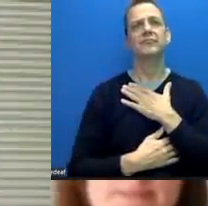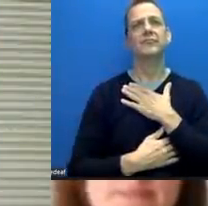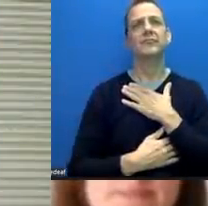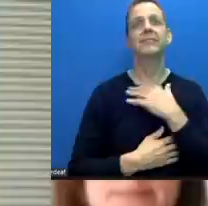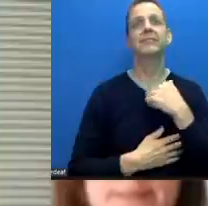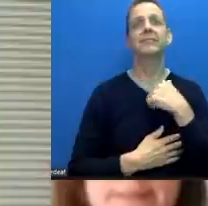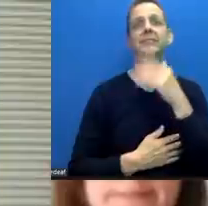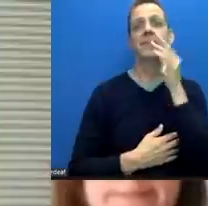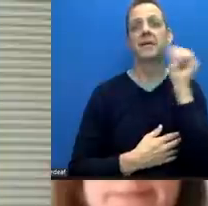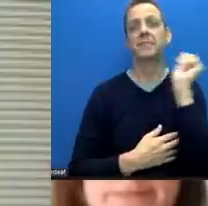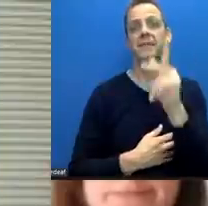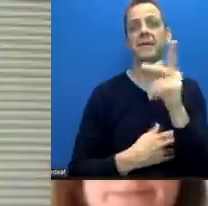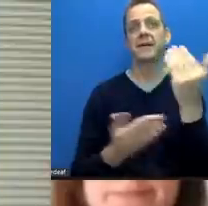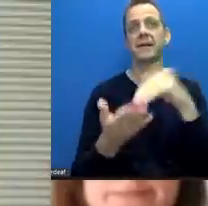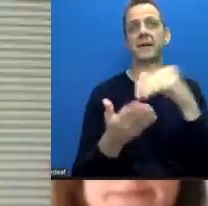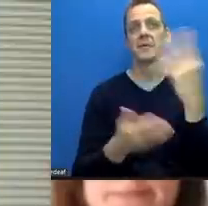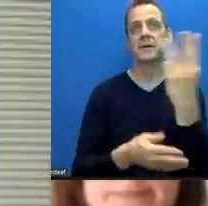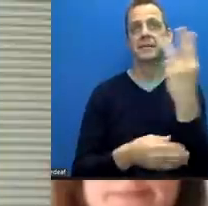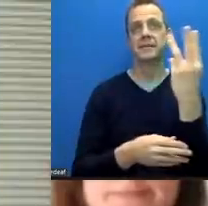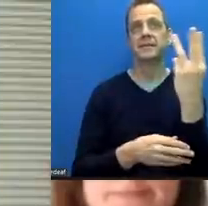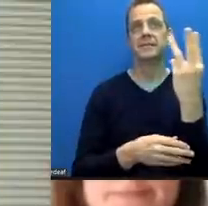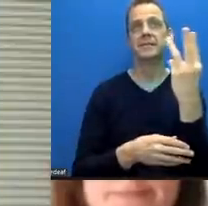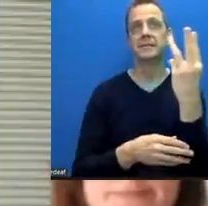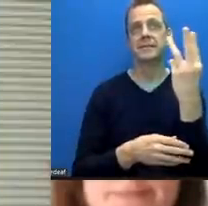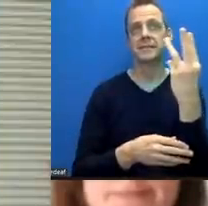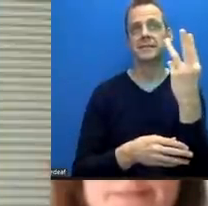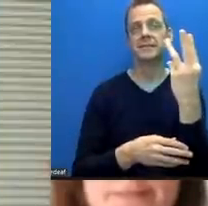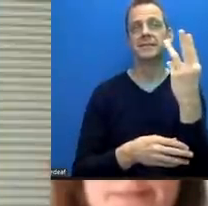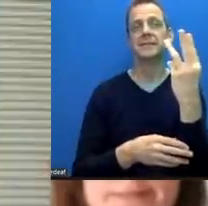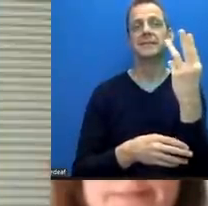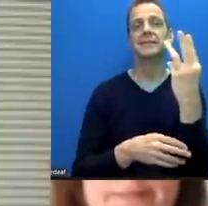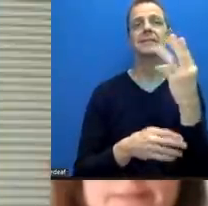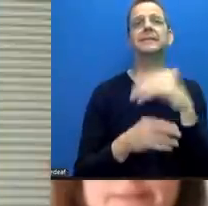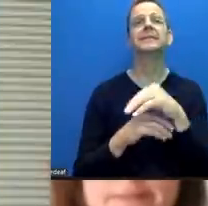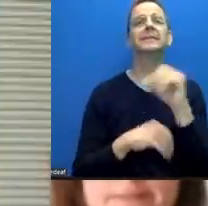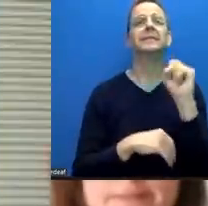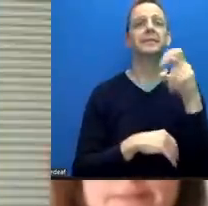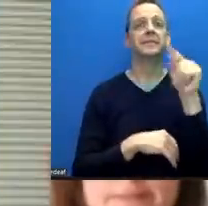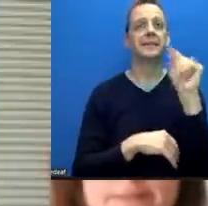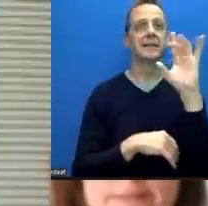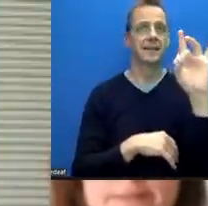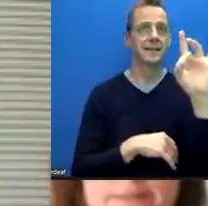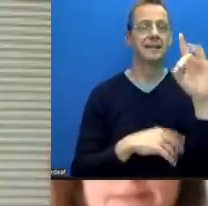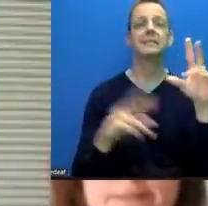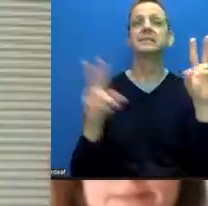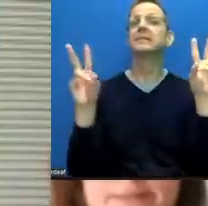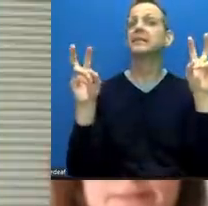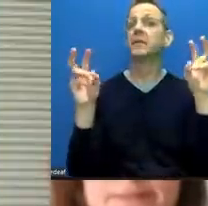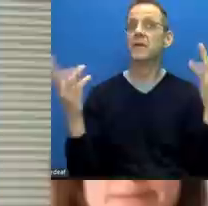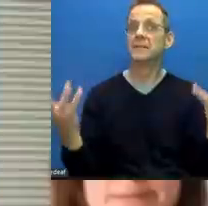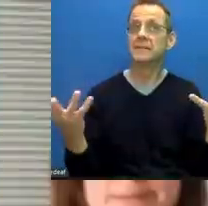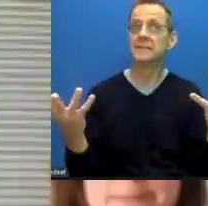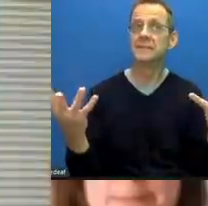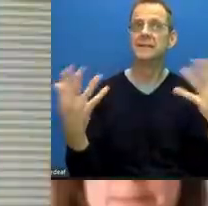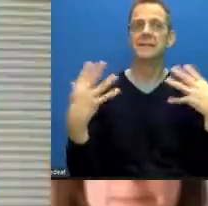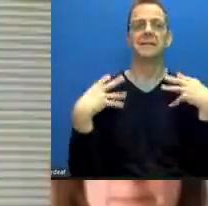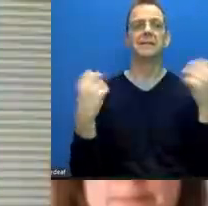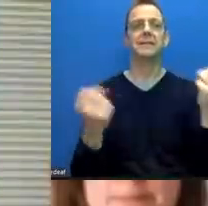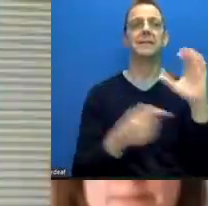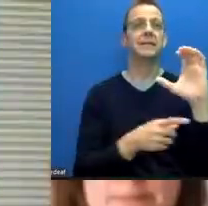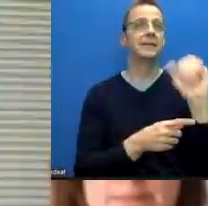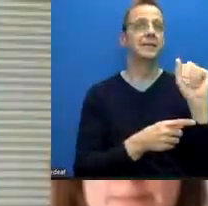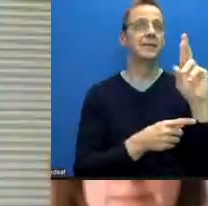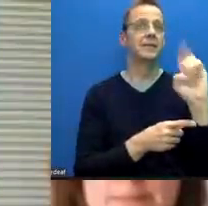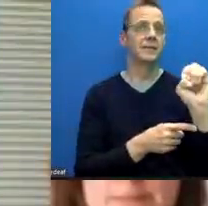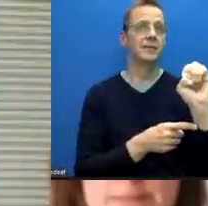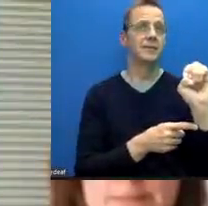We will be back on Wednesday, September 8th, 2021, for a briefing on healthcare capacity. I know that we are going to